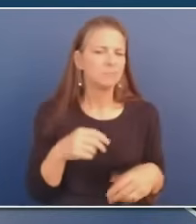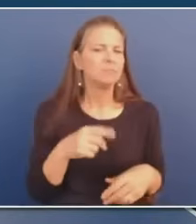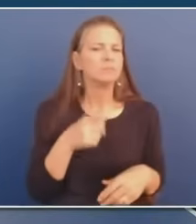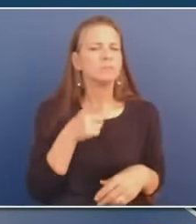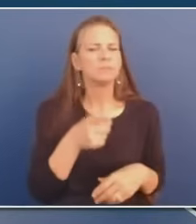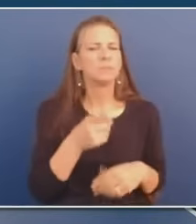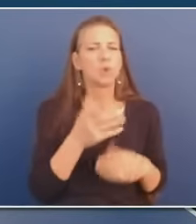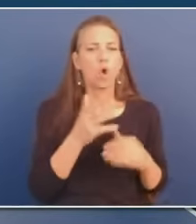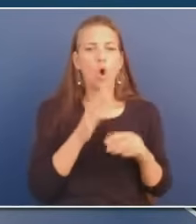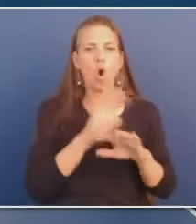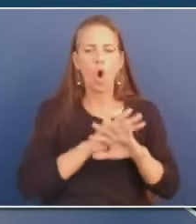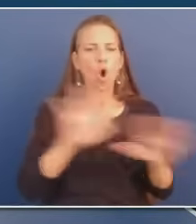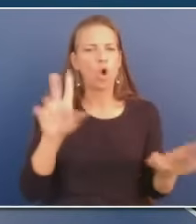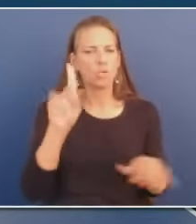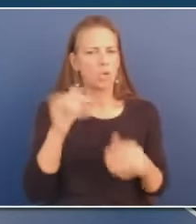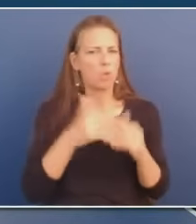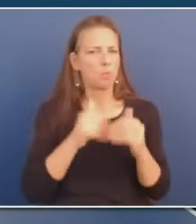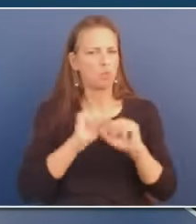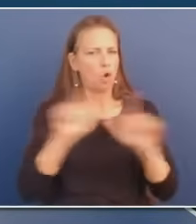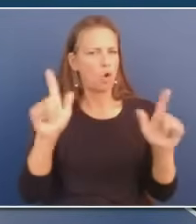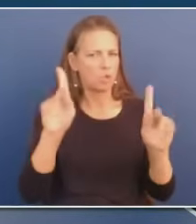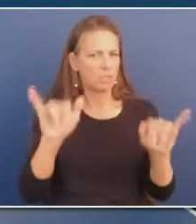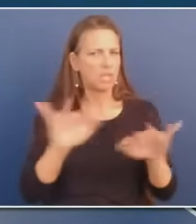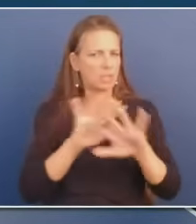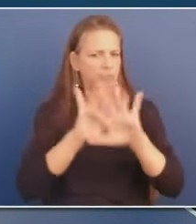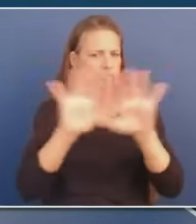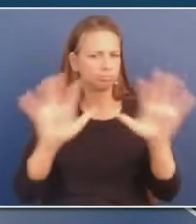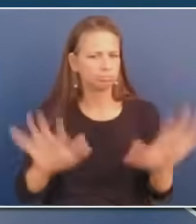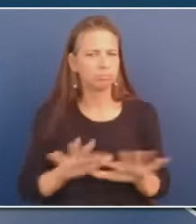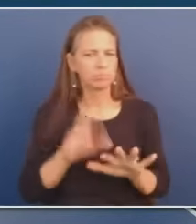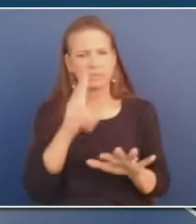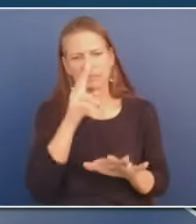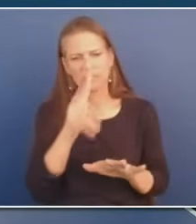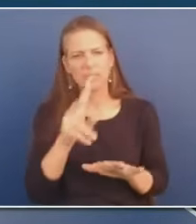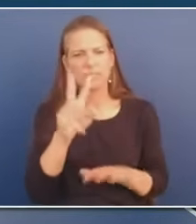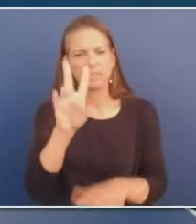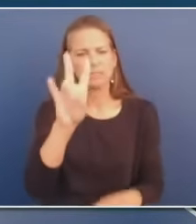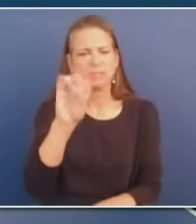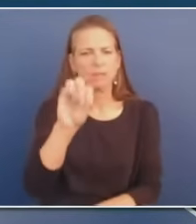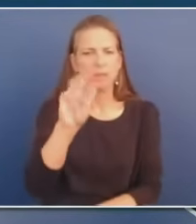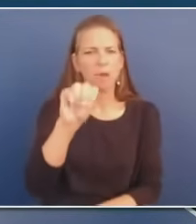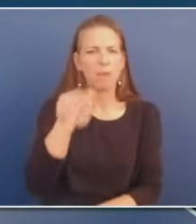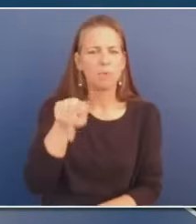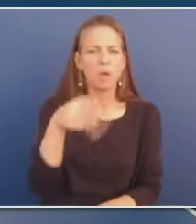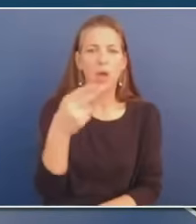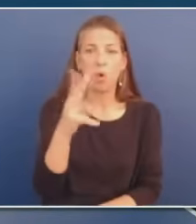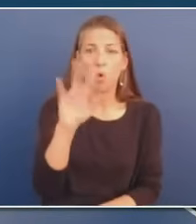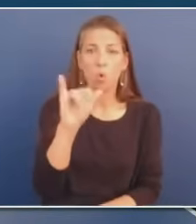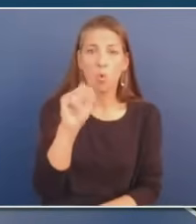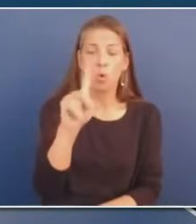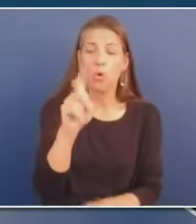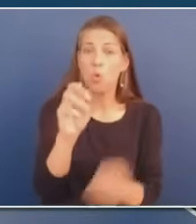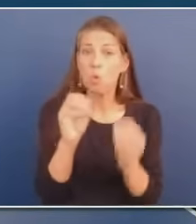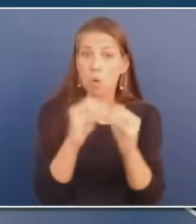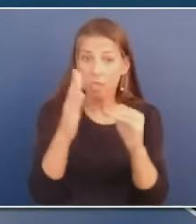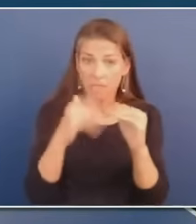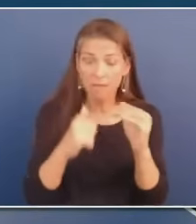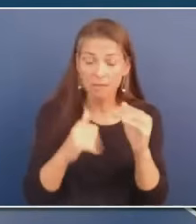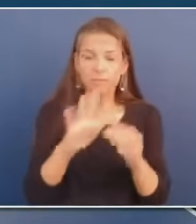Kentucky where we could see straight line winds of 70 miles an hour or more. And then the last piece